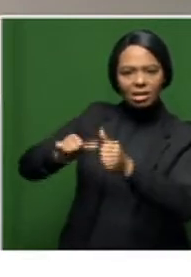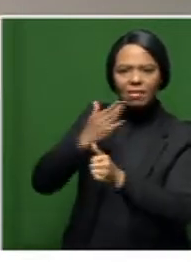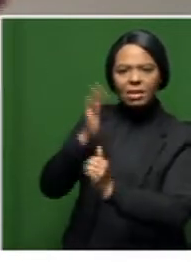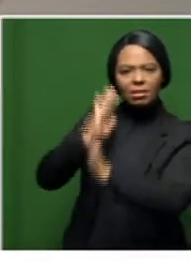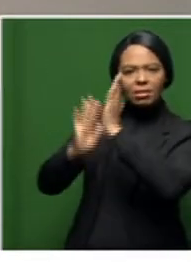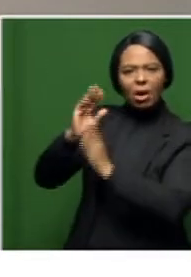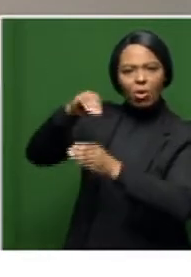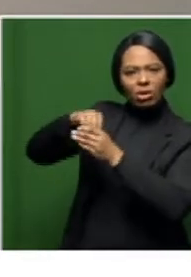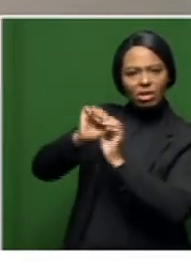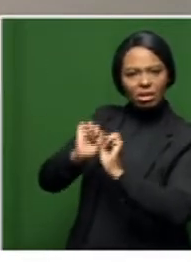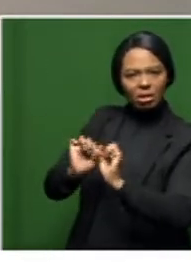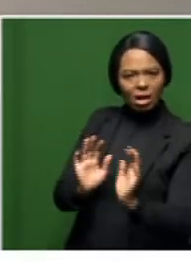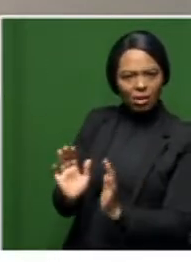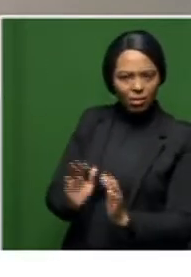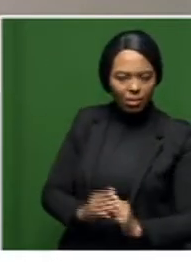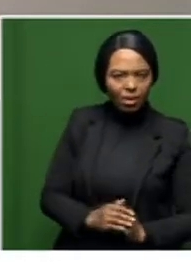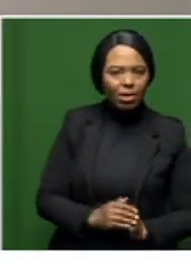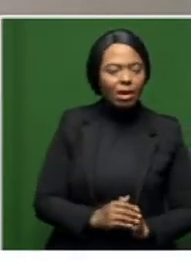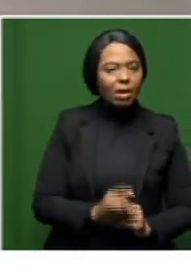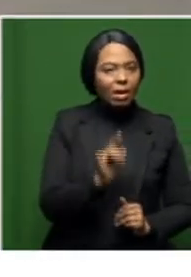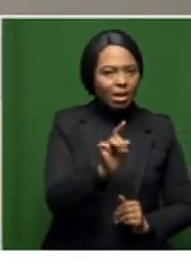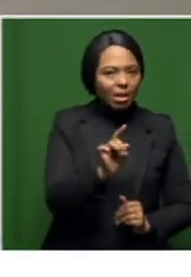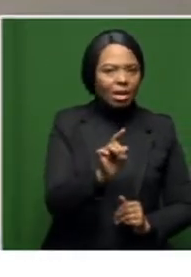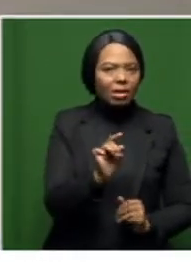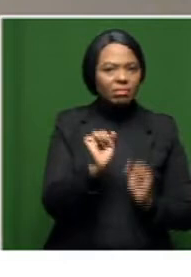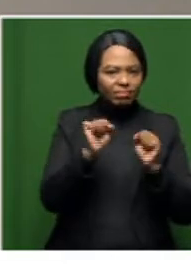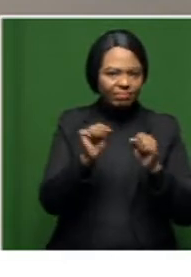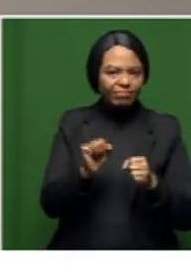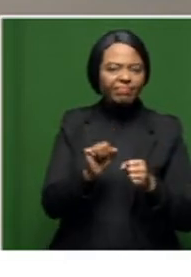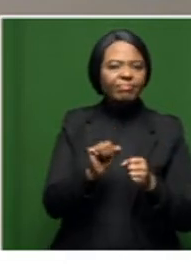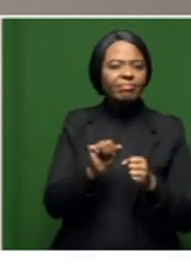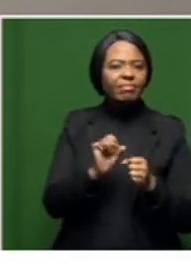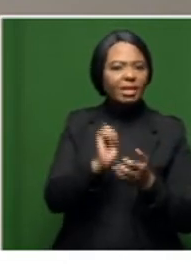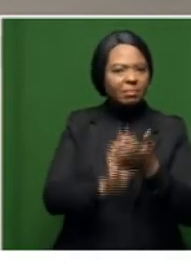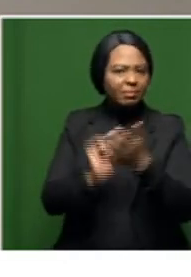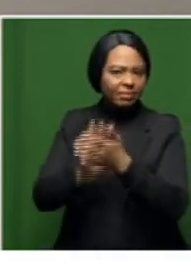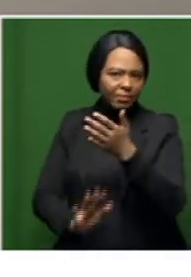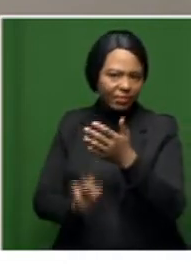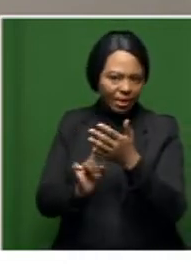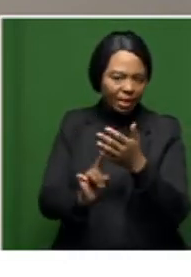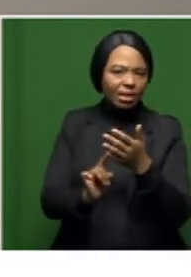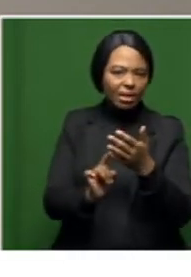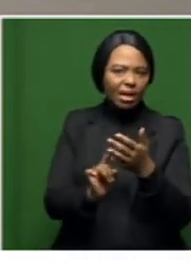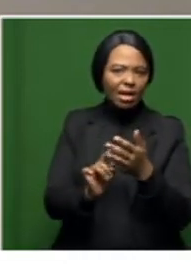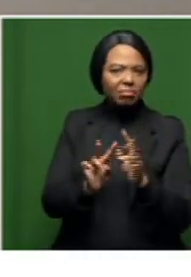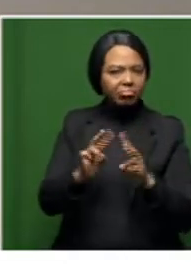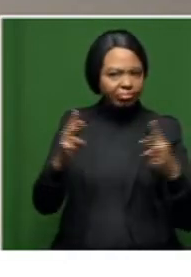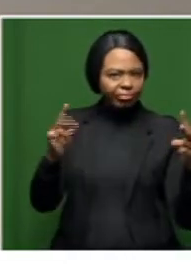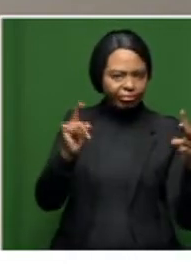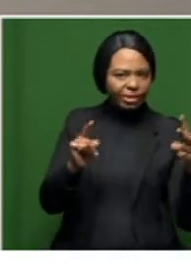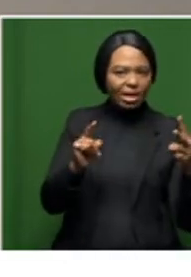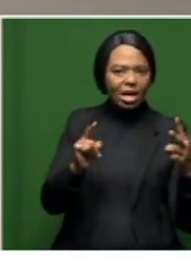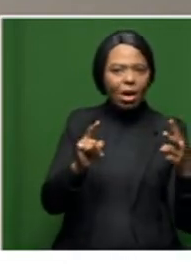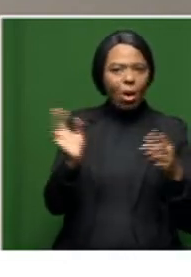content. So Sonal is a very dynamic speaker. All our lecturers have